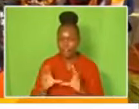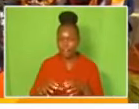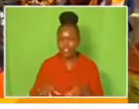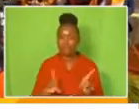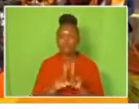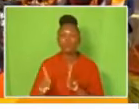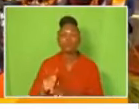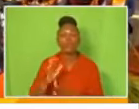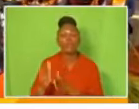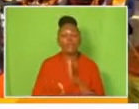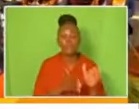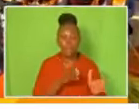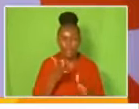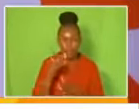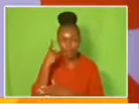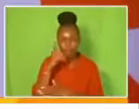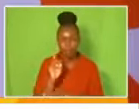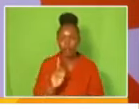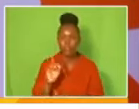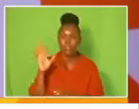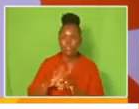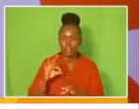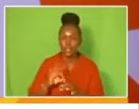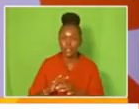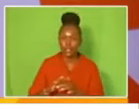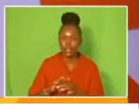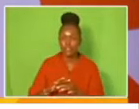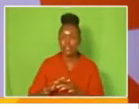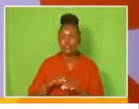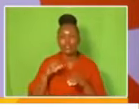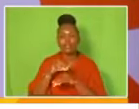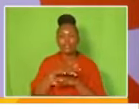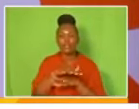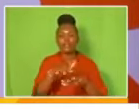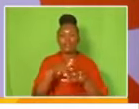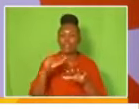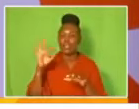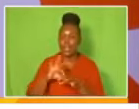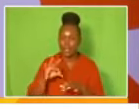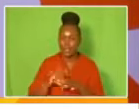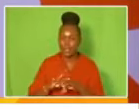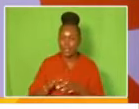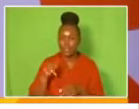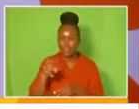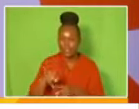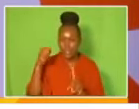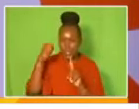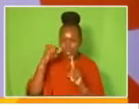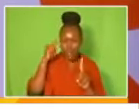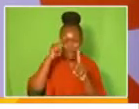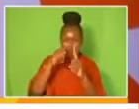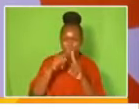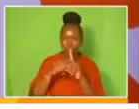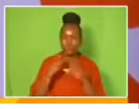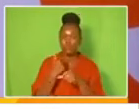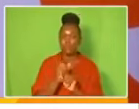for grassroots elections, which is another effort to re-energize the party. I